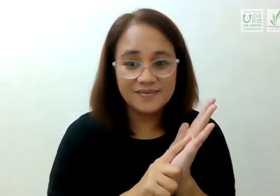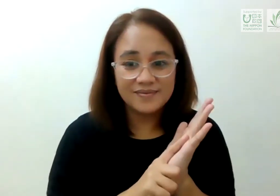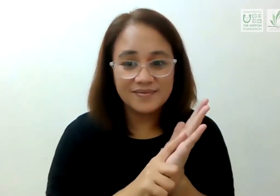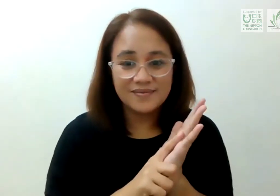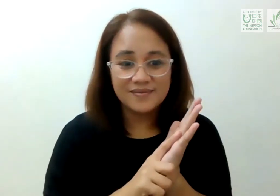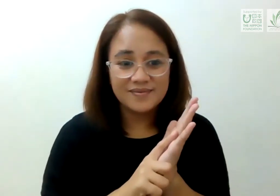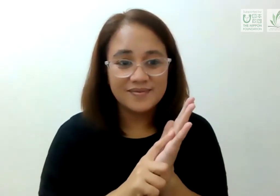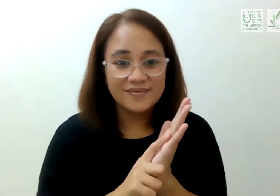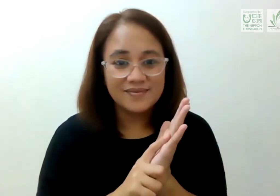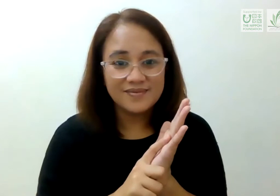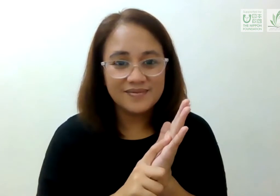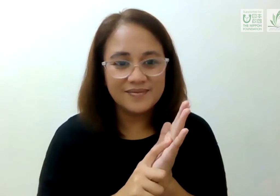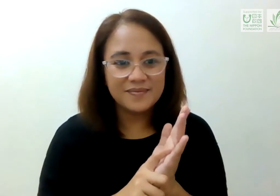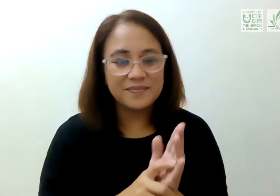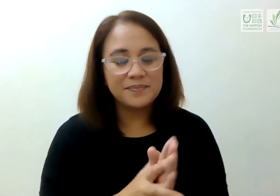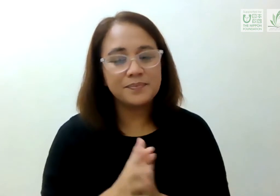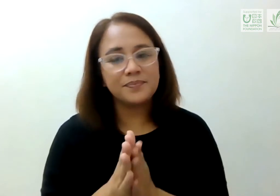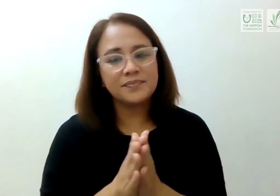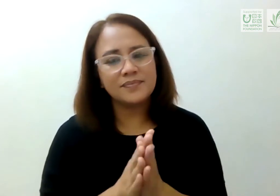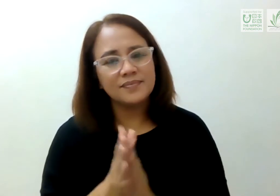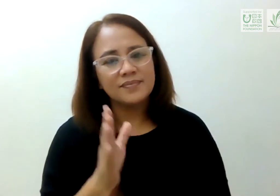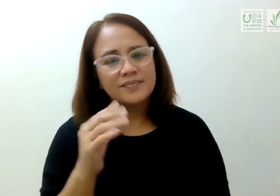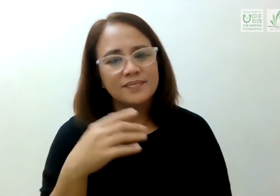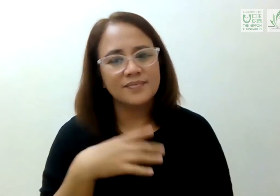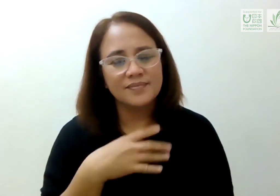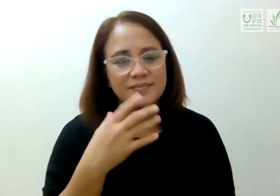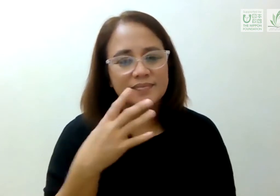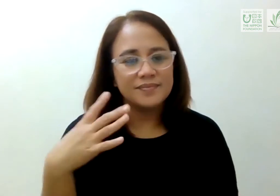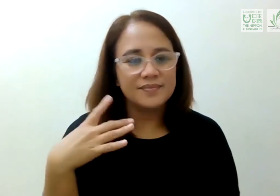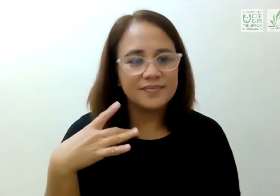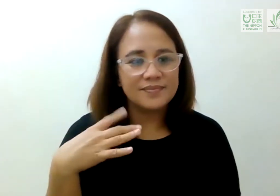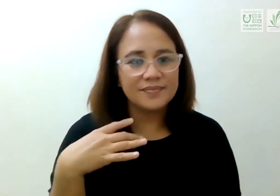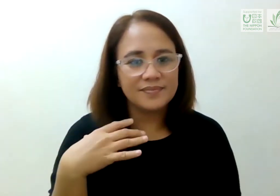Let me see, hold on.